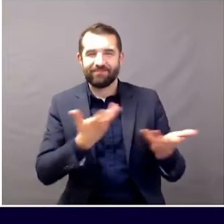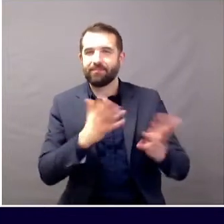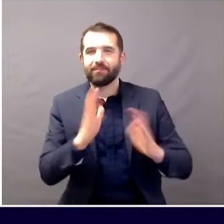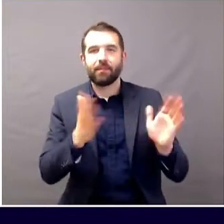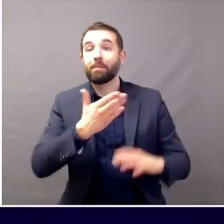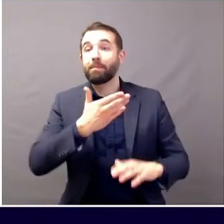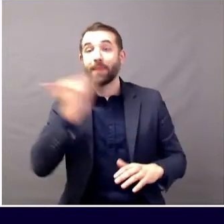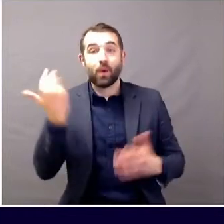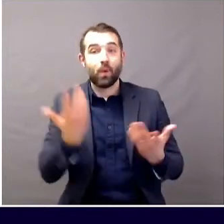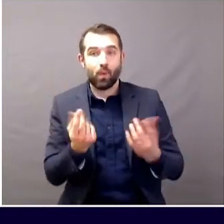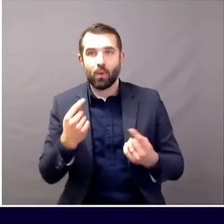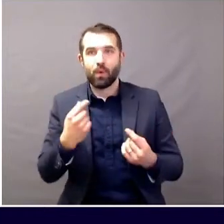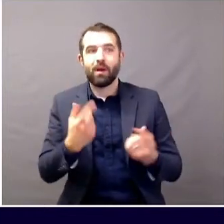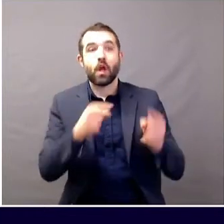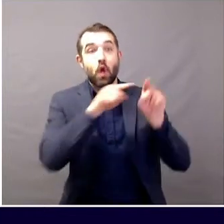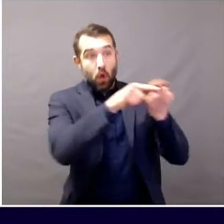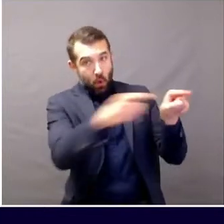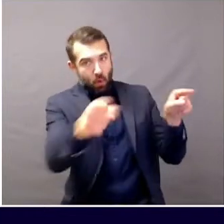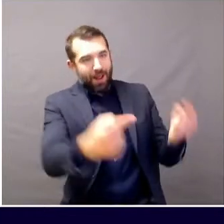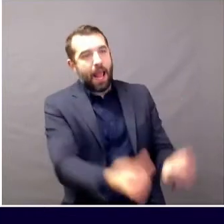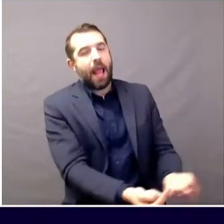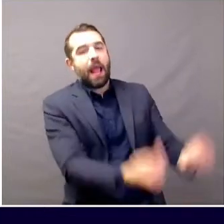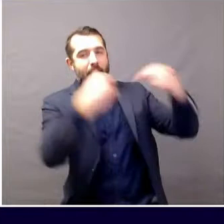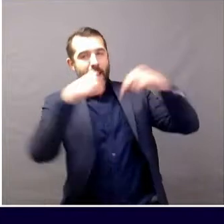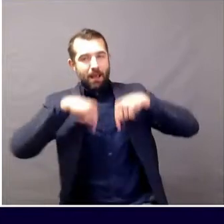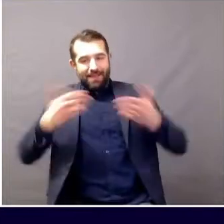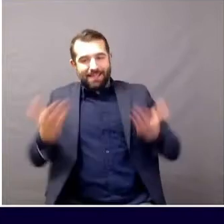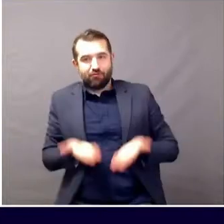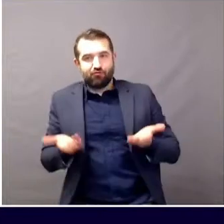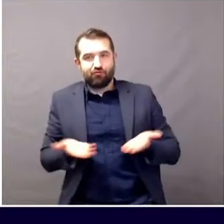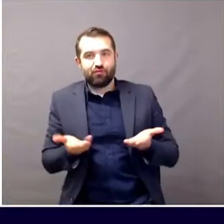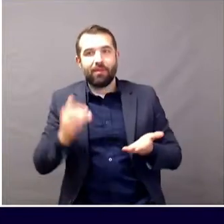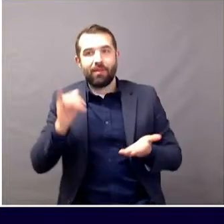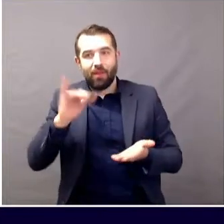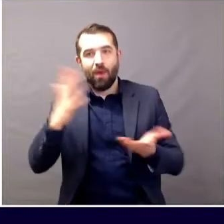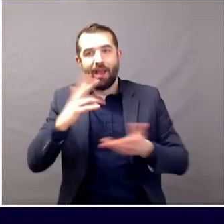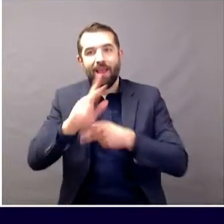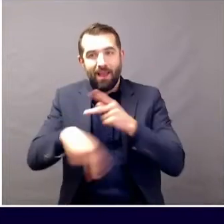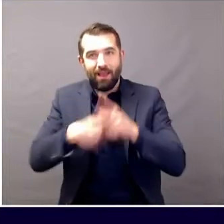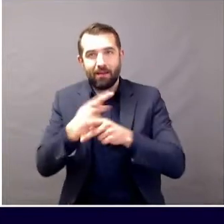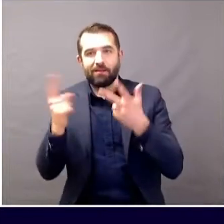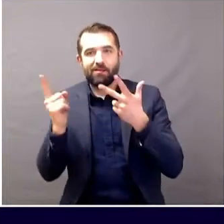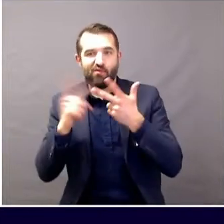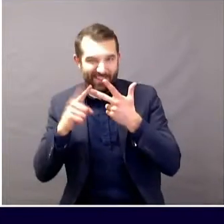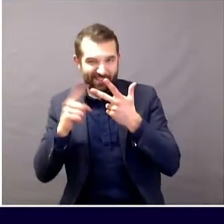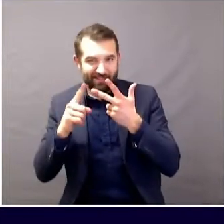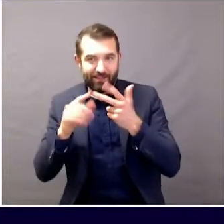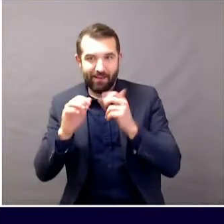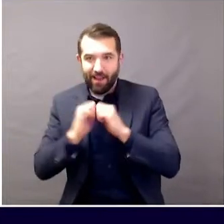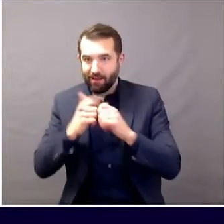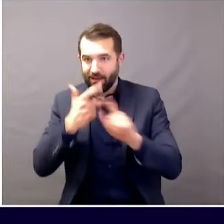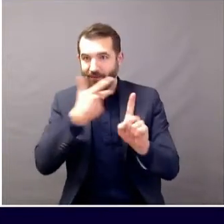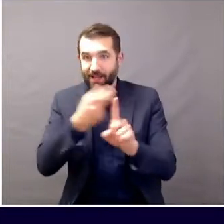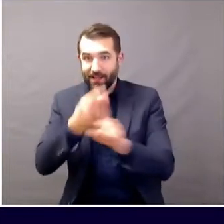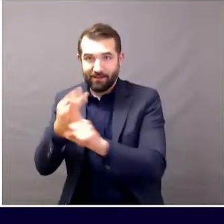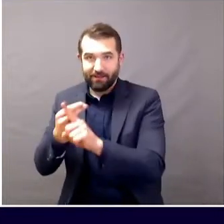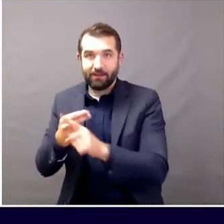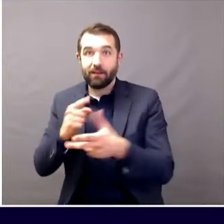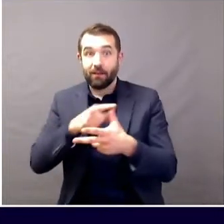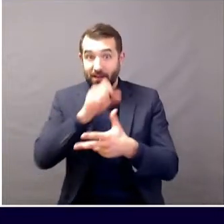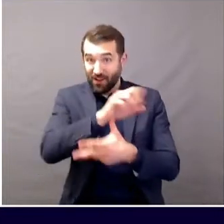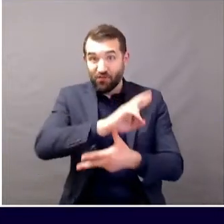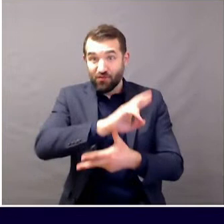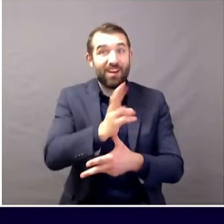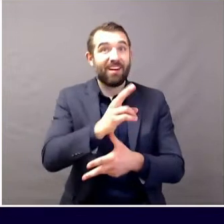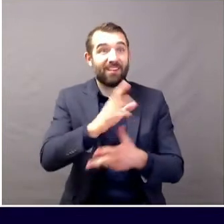location. Those are the really difficult logistical questions that we've got to have strong answers on and get it right before we go too